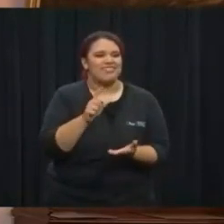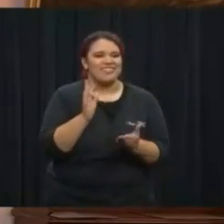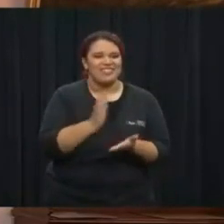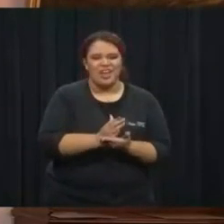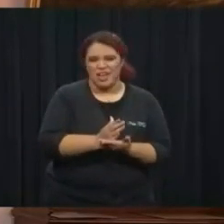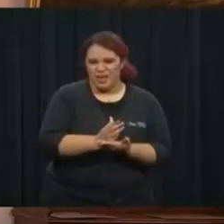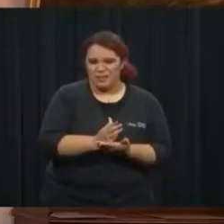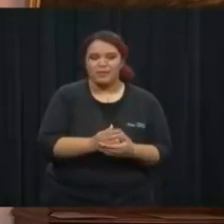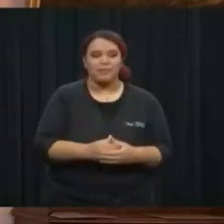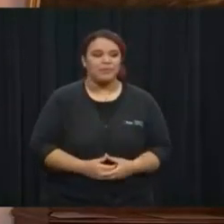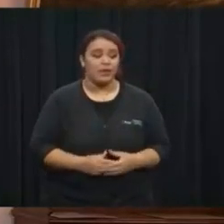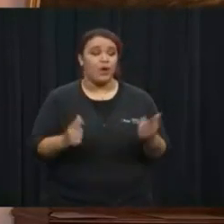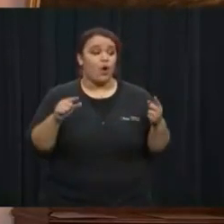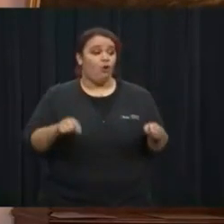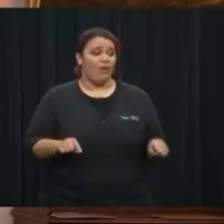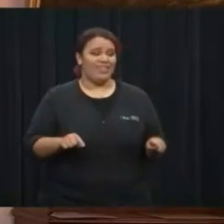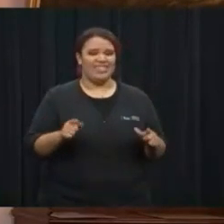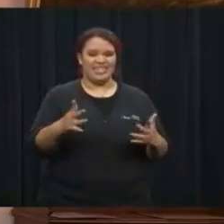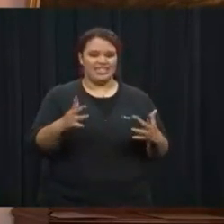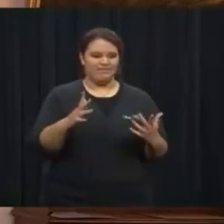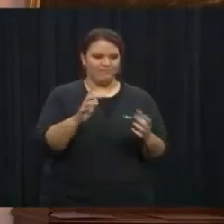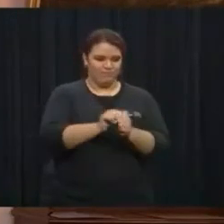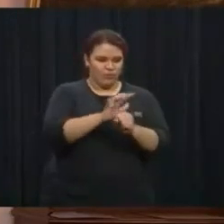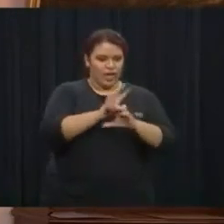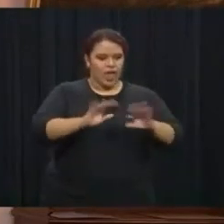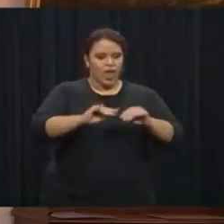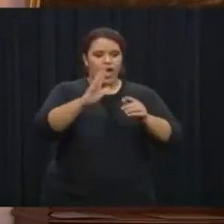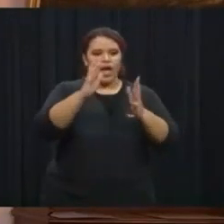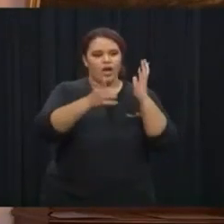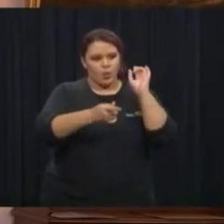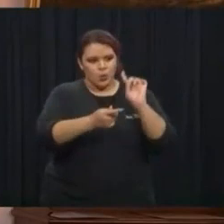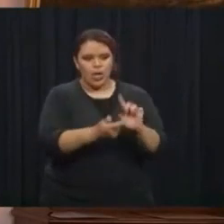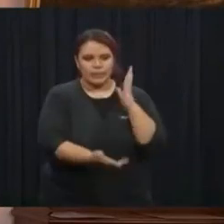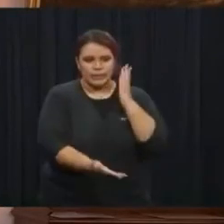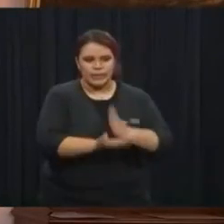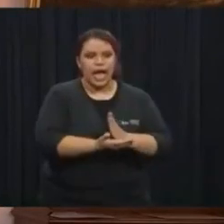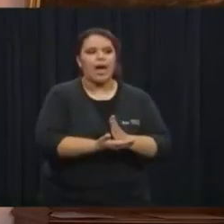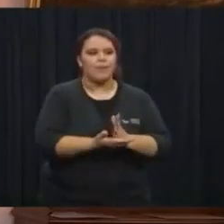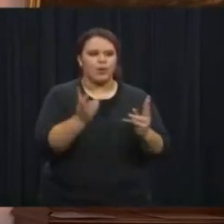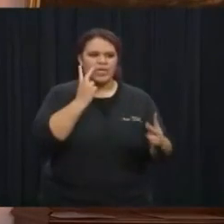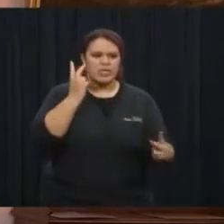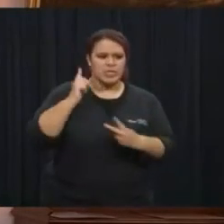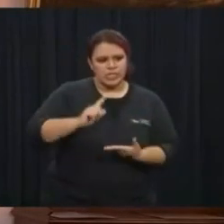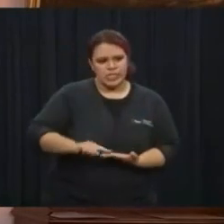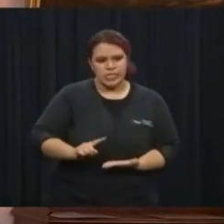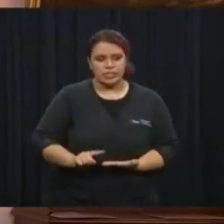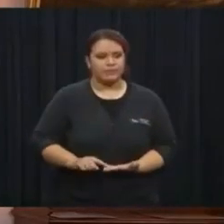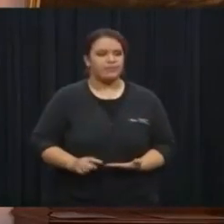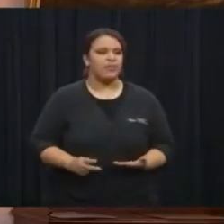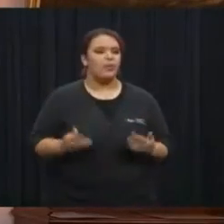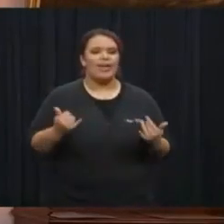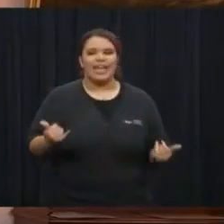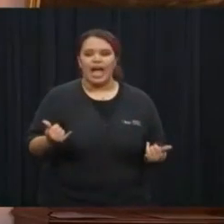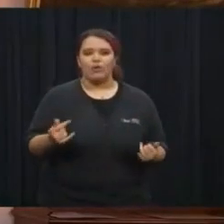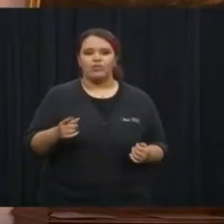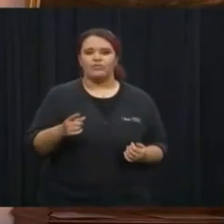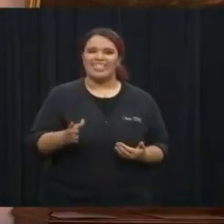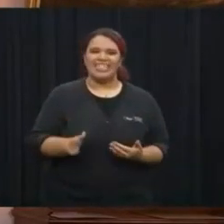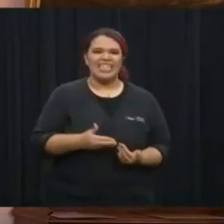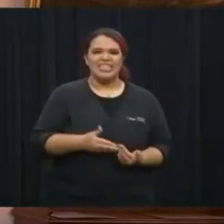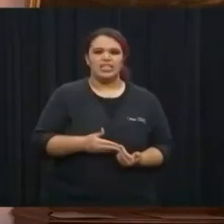they sit on a lot of data about routine usage in hospitals, influenza-like illnesses, and other data. So they